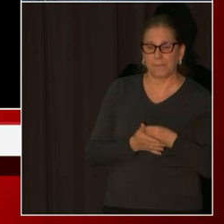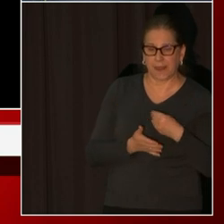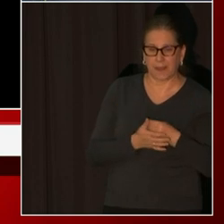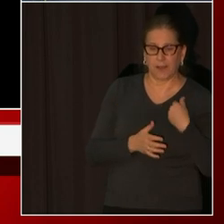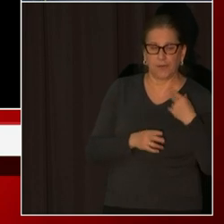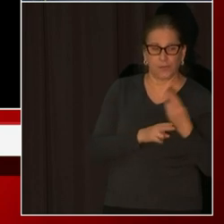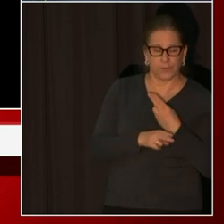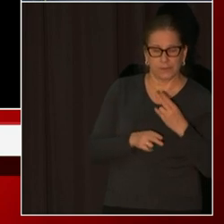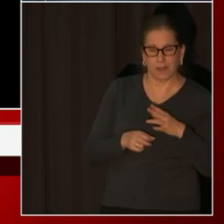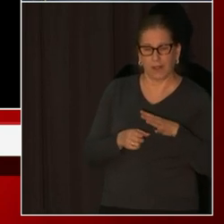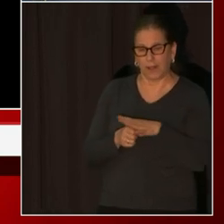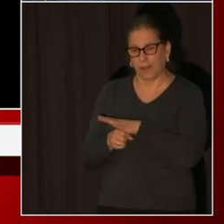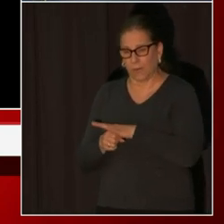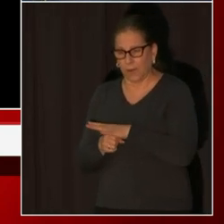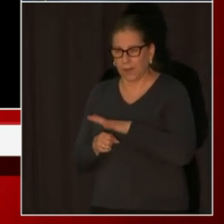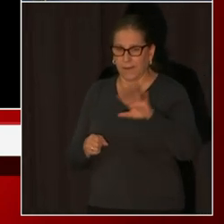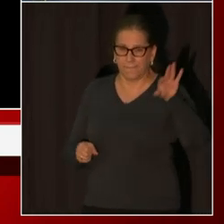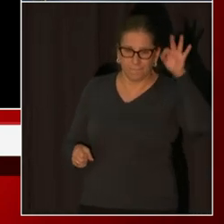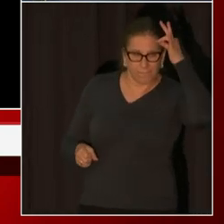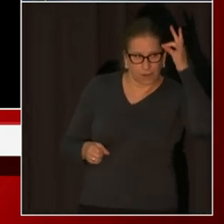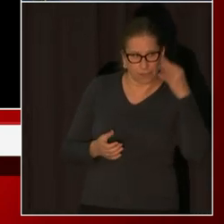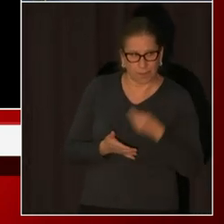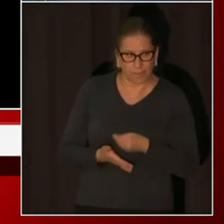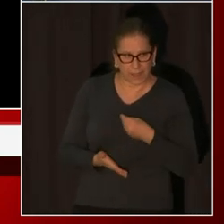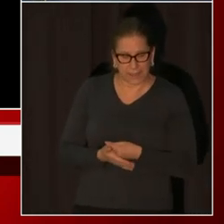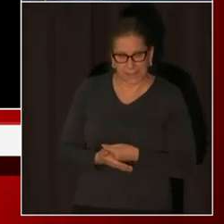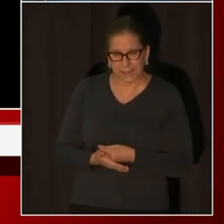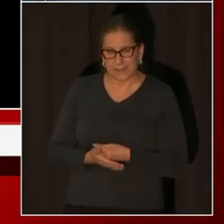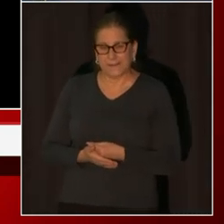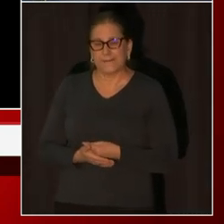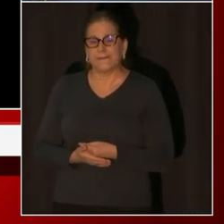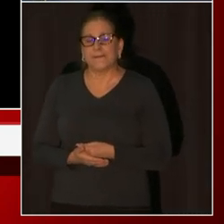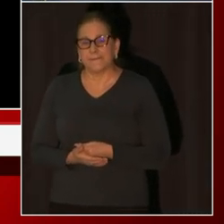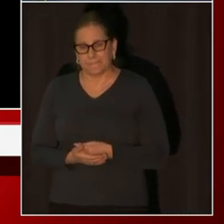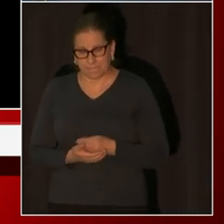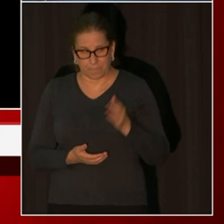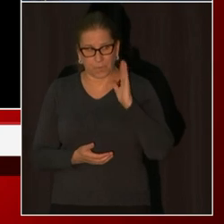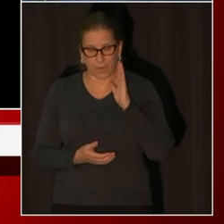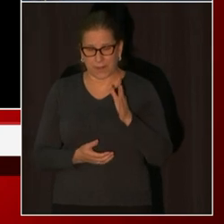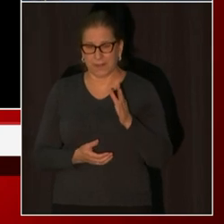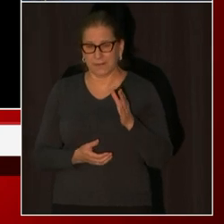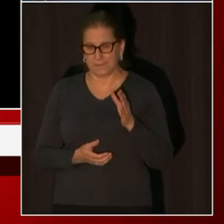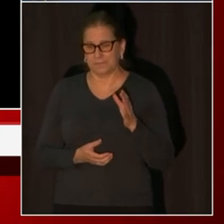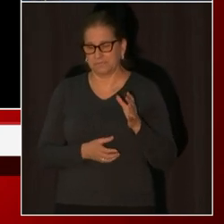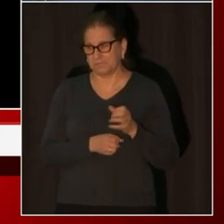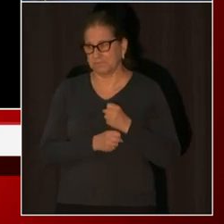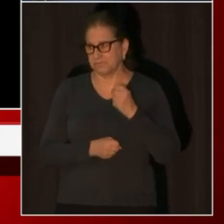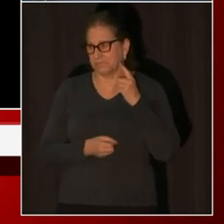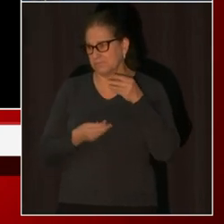well as federal resources that we will get reimbursements for the COVID-related expenditures.